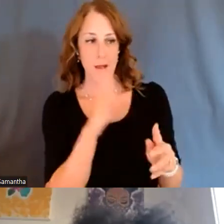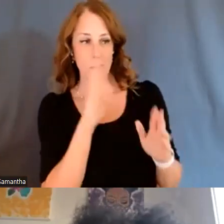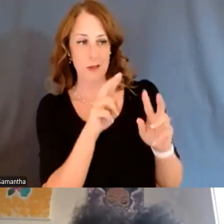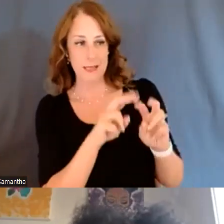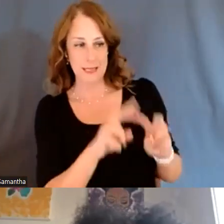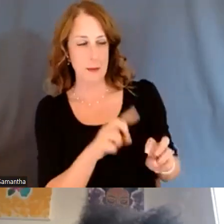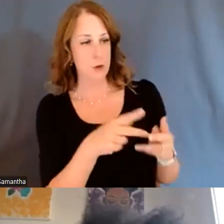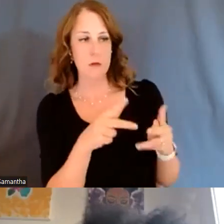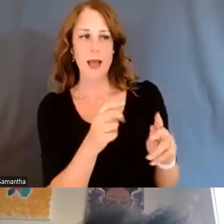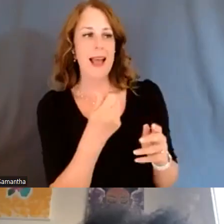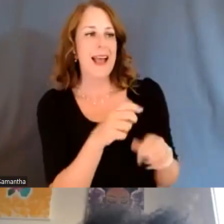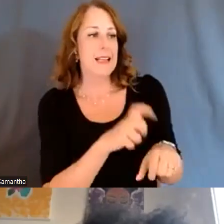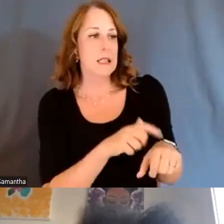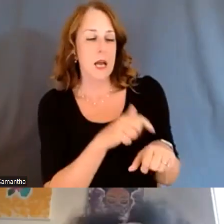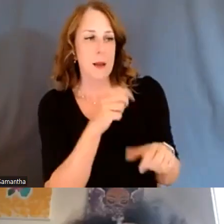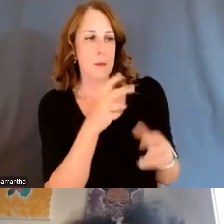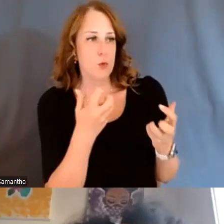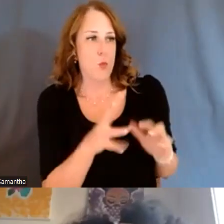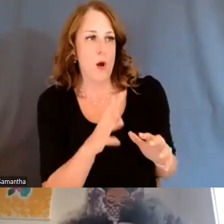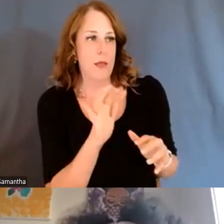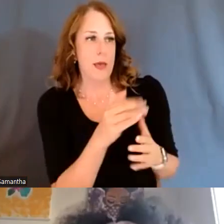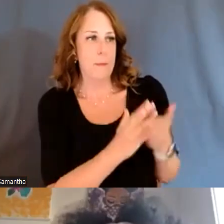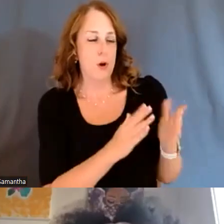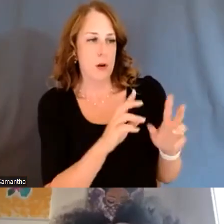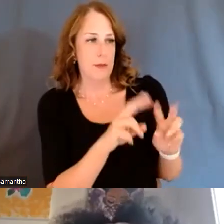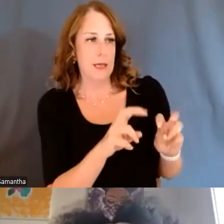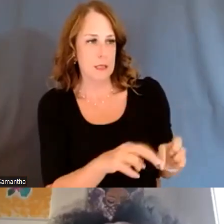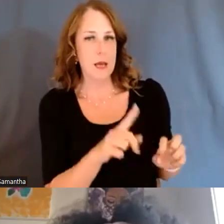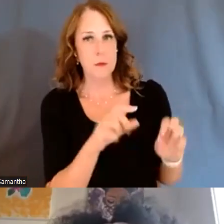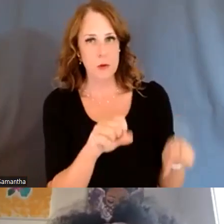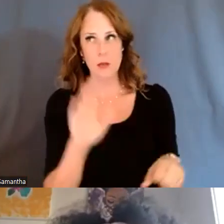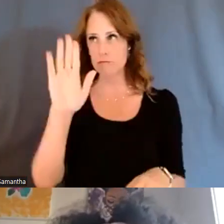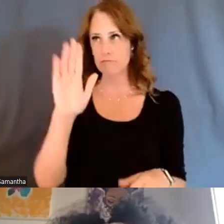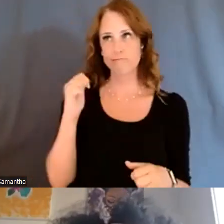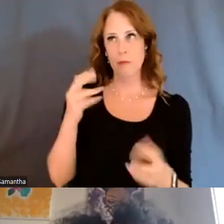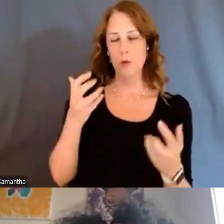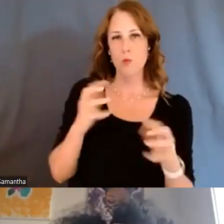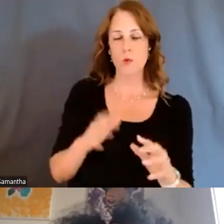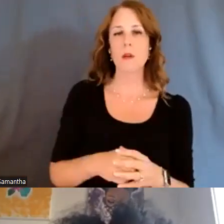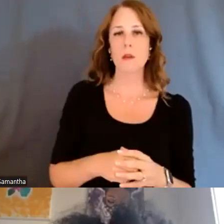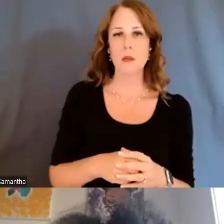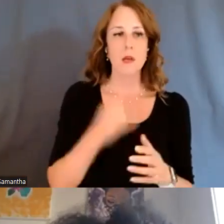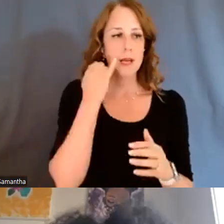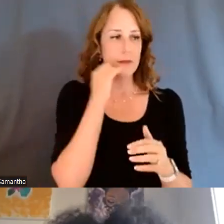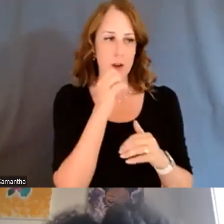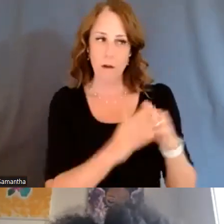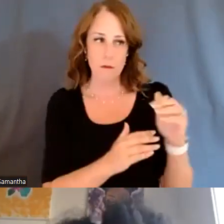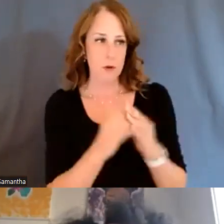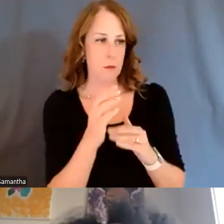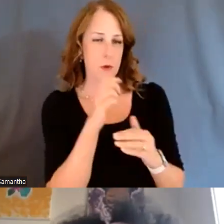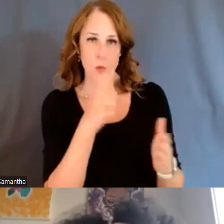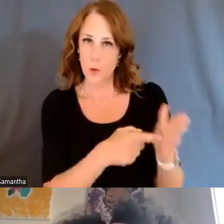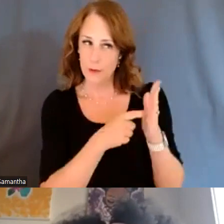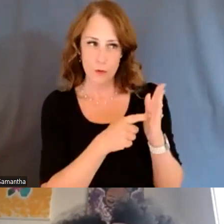any portion of the exam. It is your exam to have. So if there's something you don't want to do or aren't comfortable with, you don't have to. This is that,